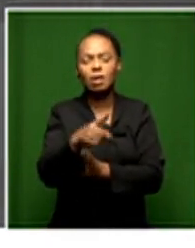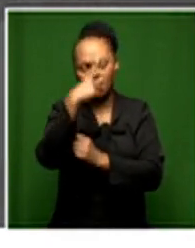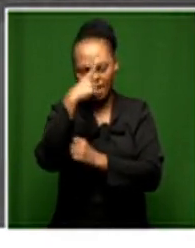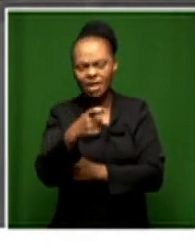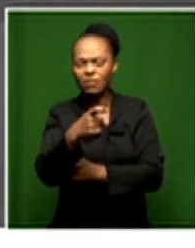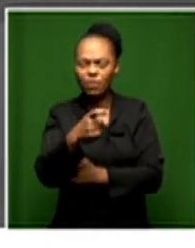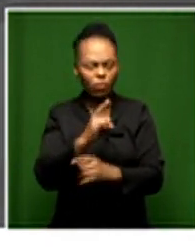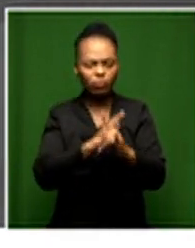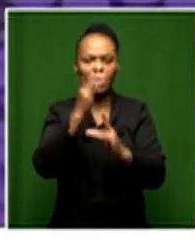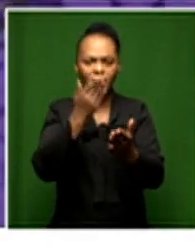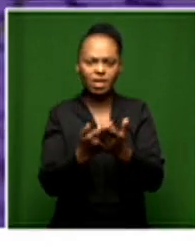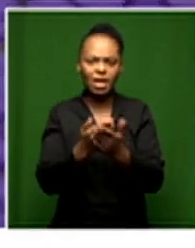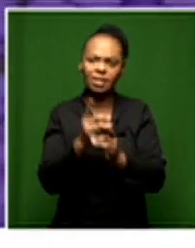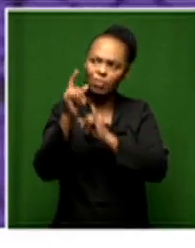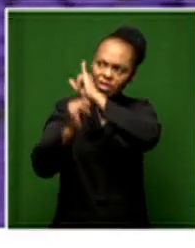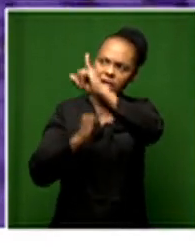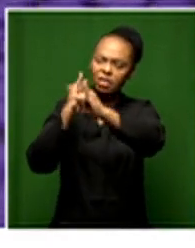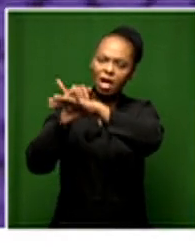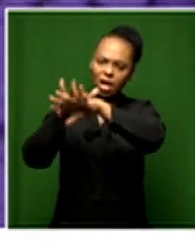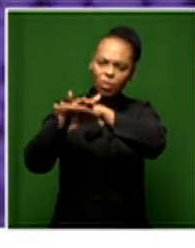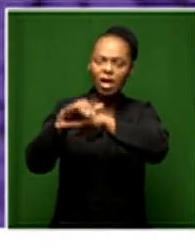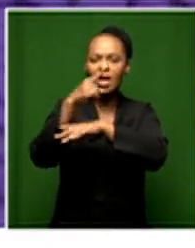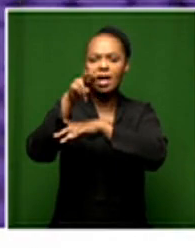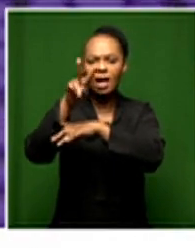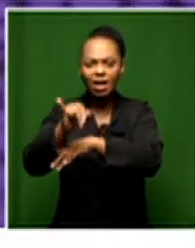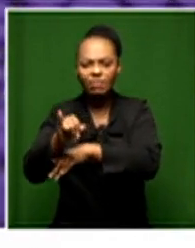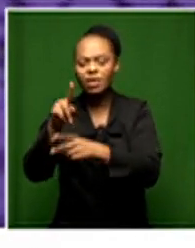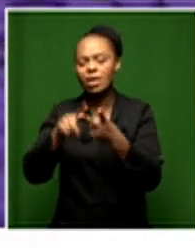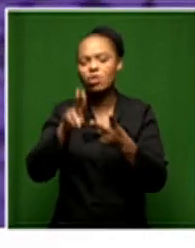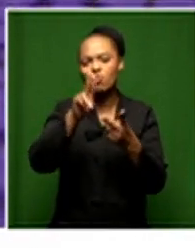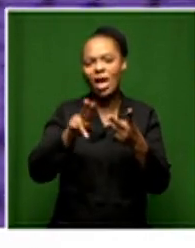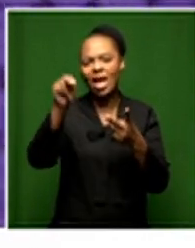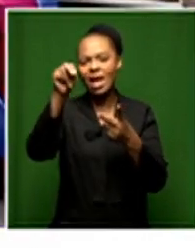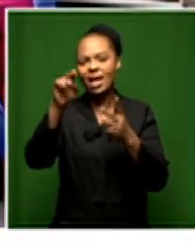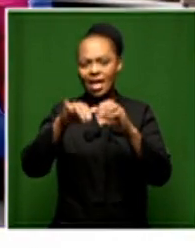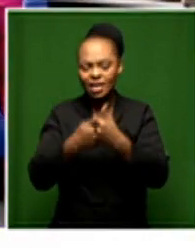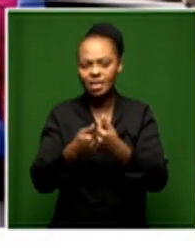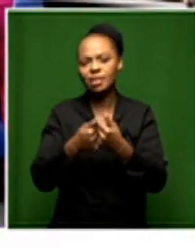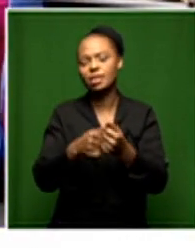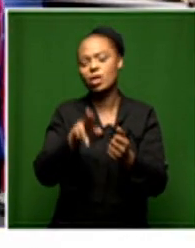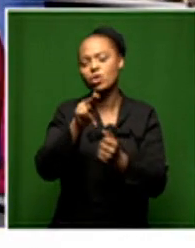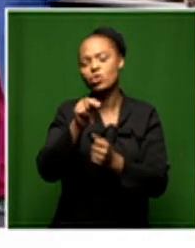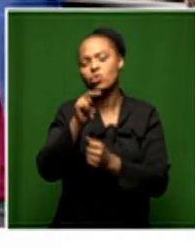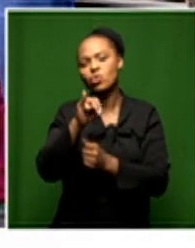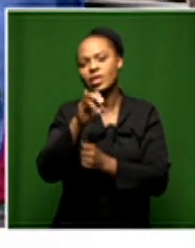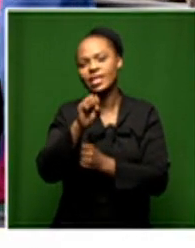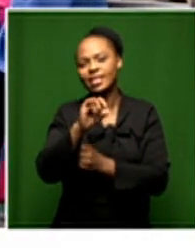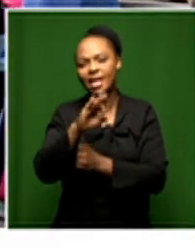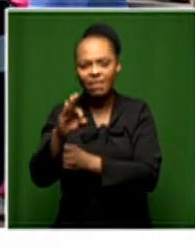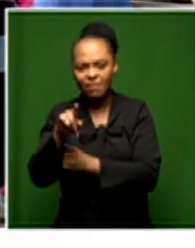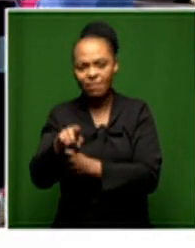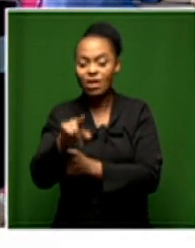the different international networks such as Gavi and the UN agency like UNICEF. So